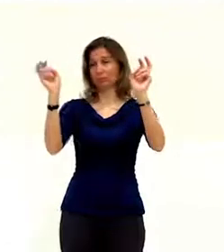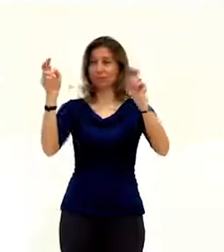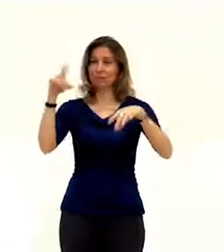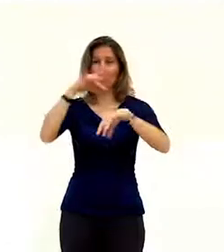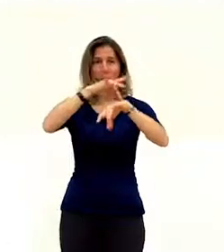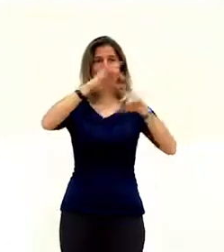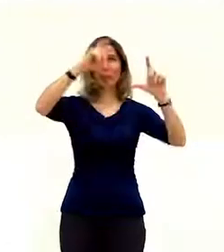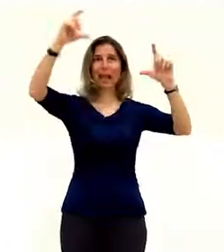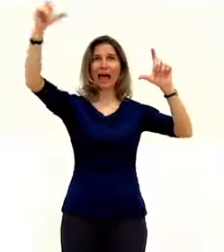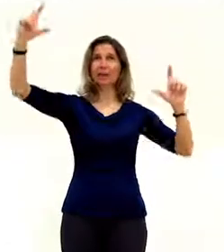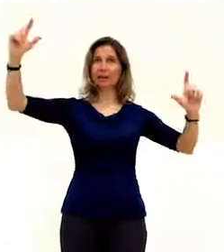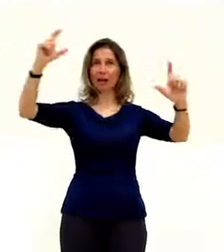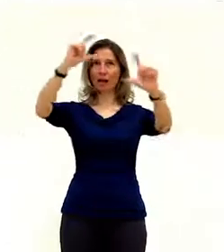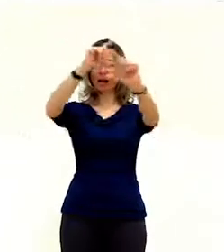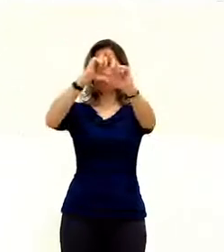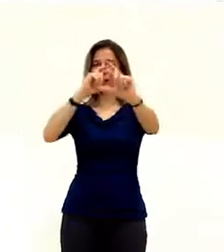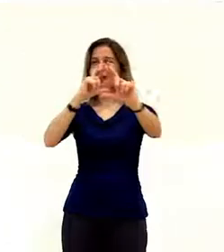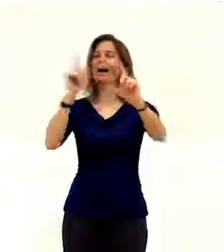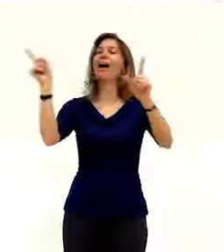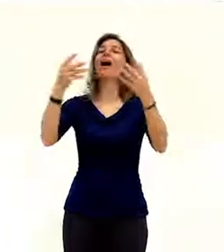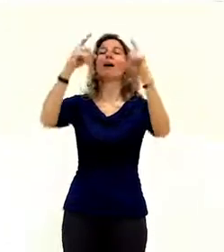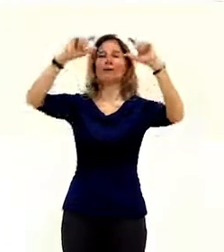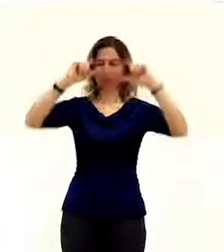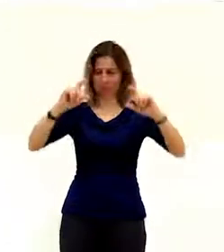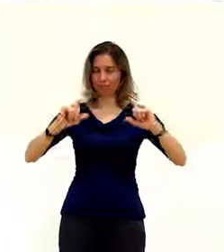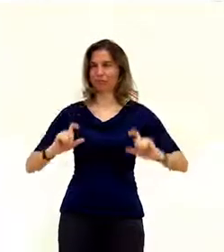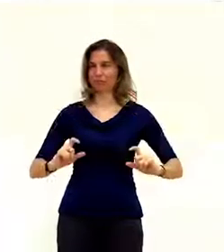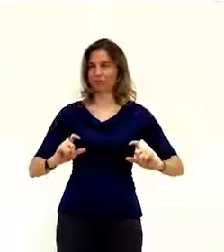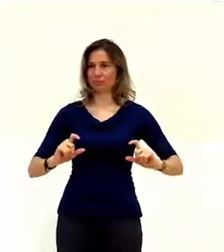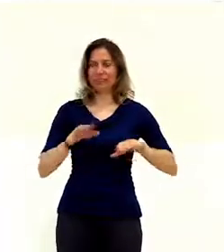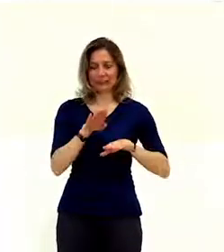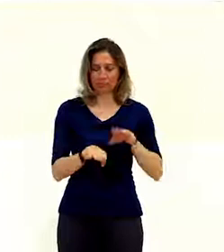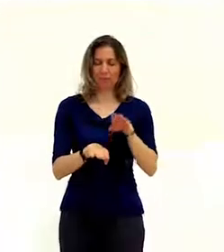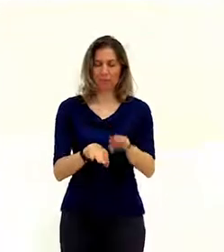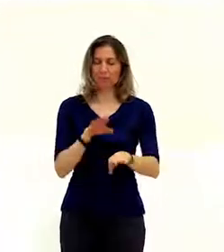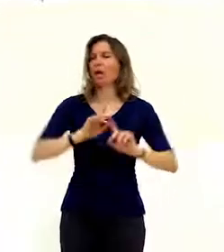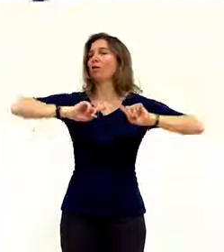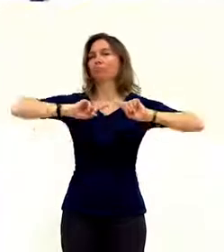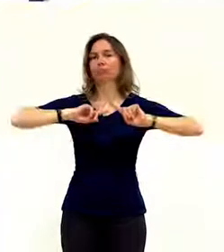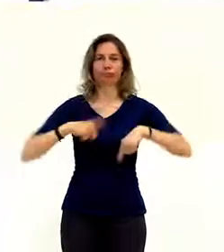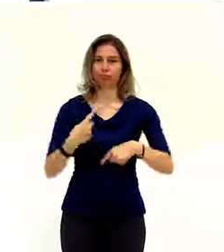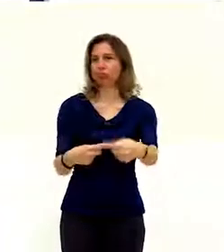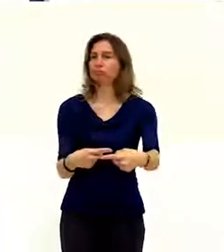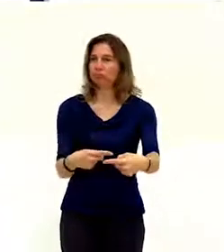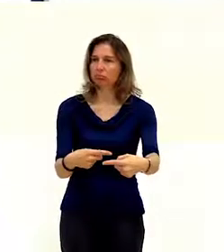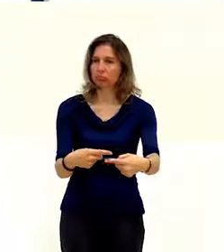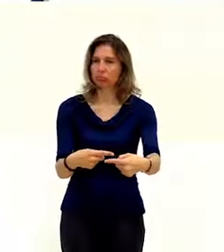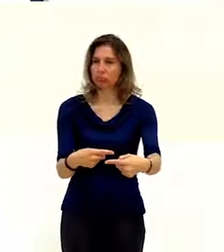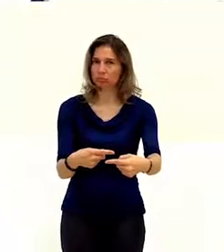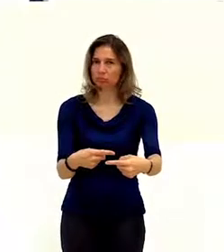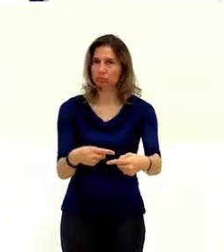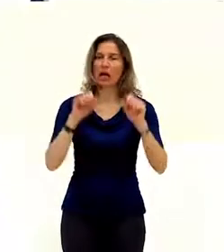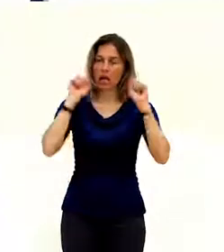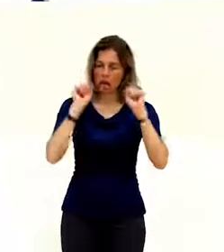contracting authorities, material coverage, and public contracts, there are other steps that they have to go through to